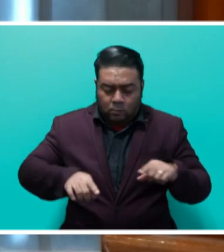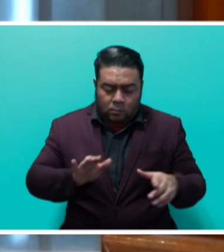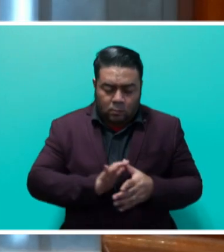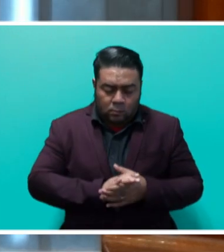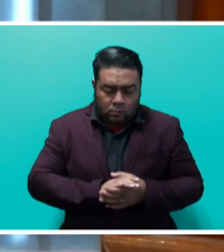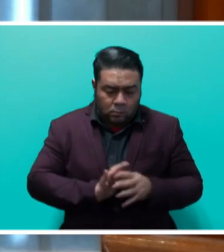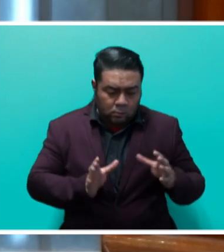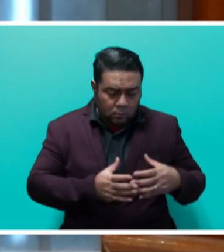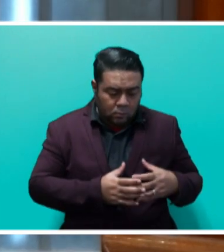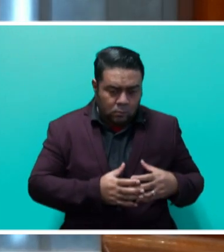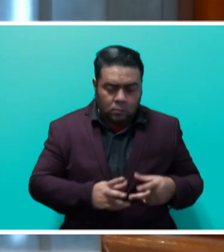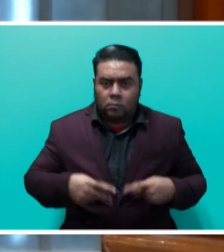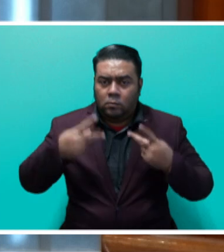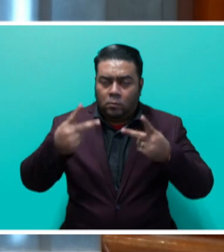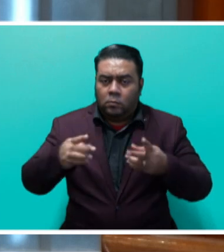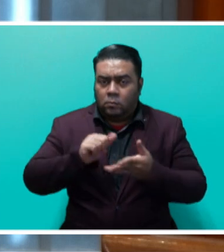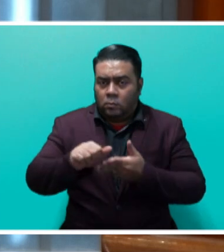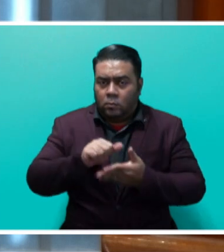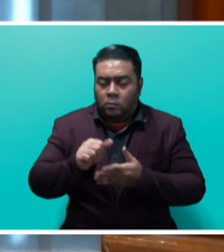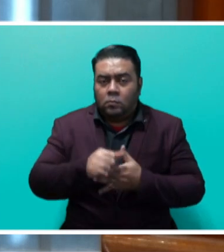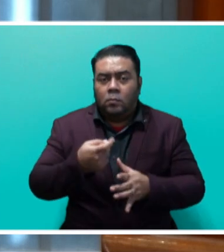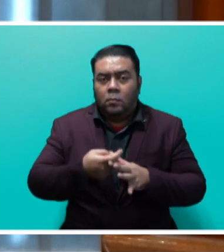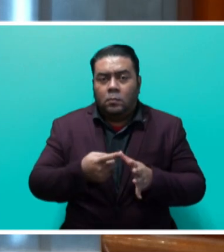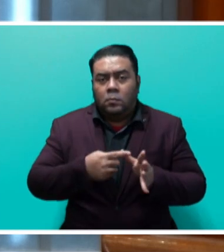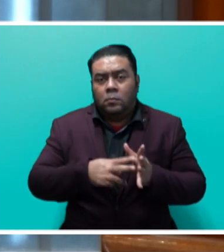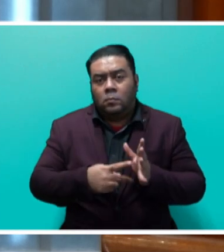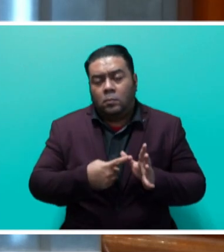sell kava, the potential that exists in kava.